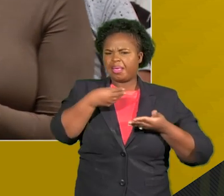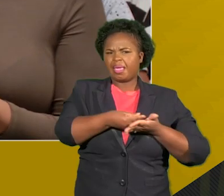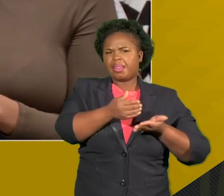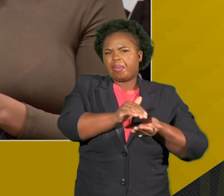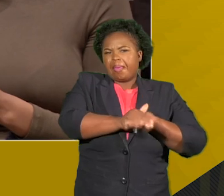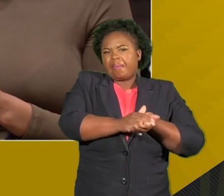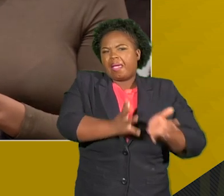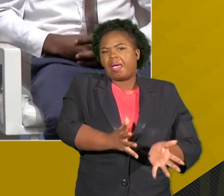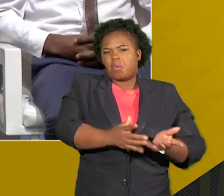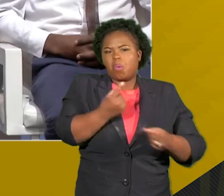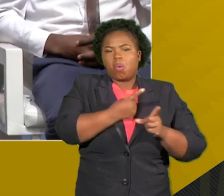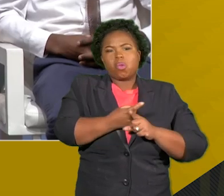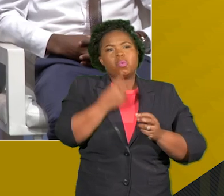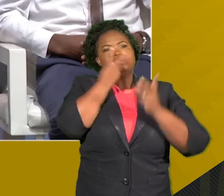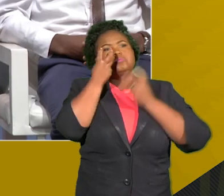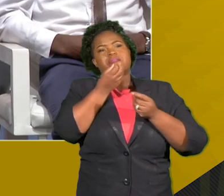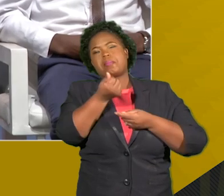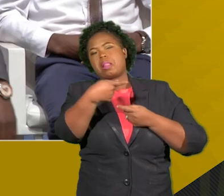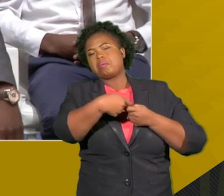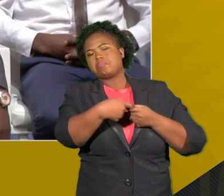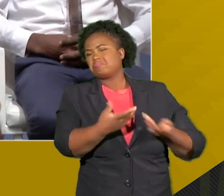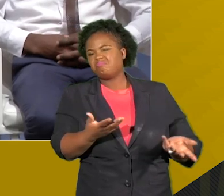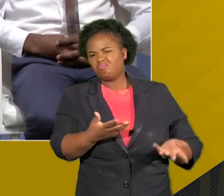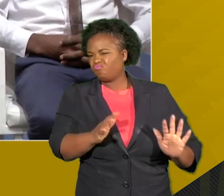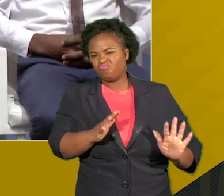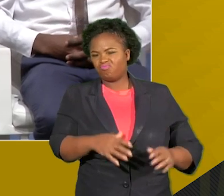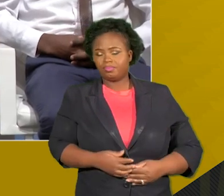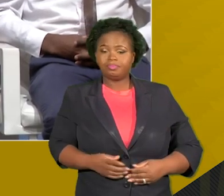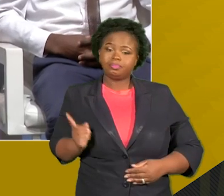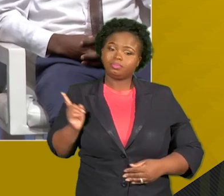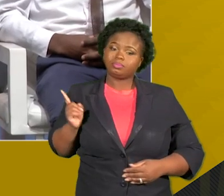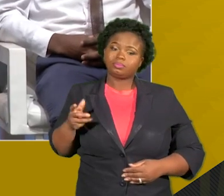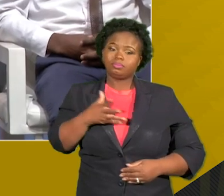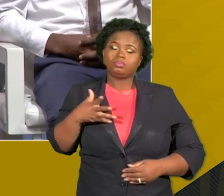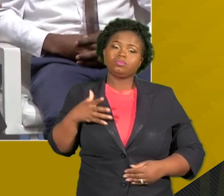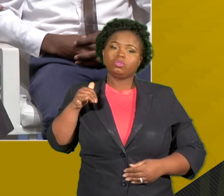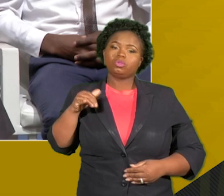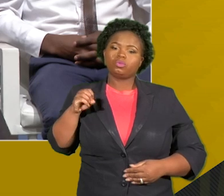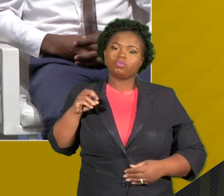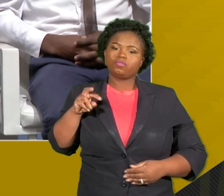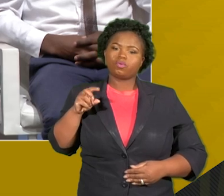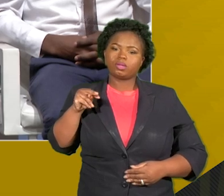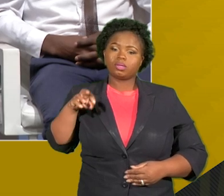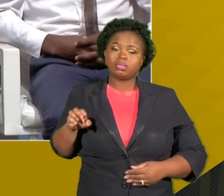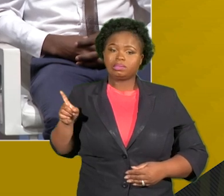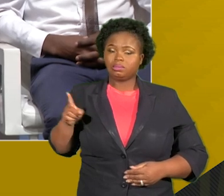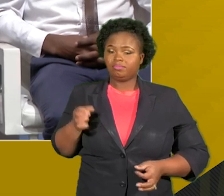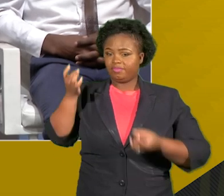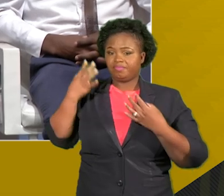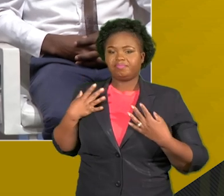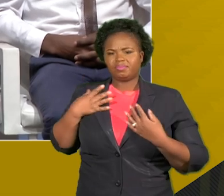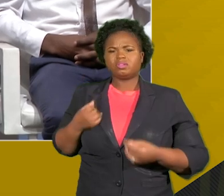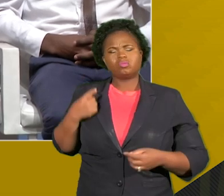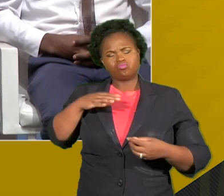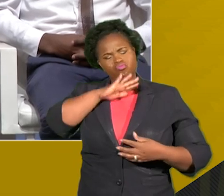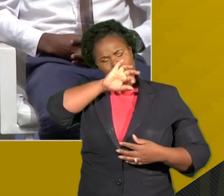find a new model. I think we do, but before we go that, Mami Yvonne ngapha ekhulile emgaka nje next to me. Ungitshela isitori sokuthi yena njengomuntu omdala